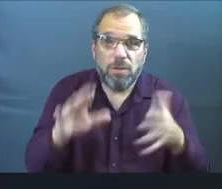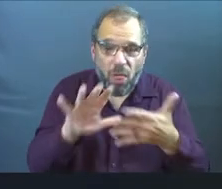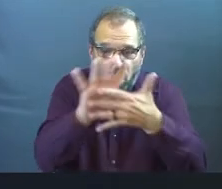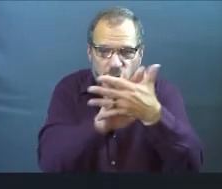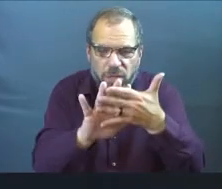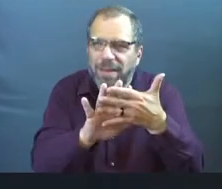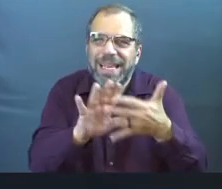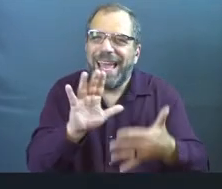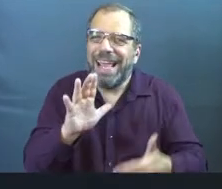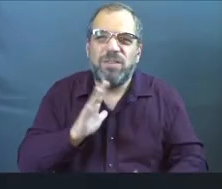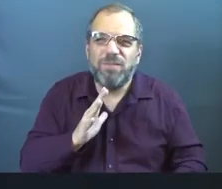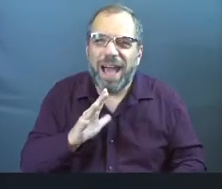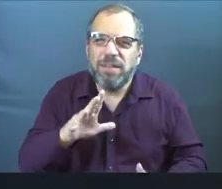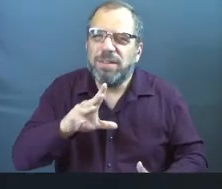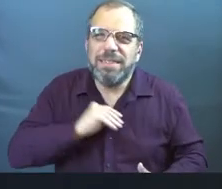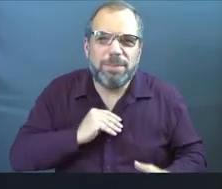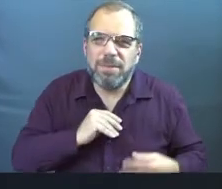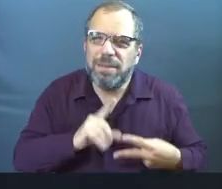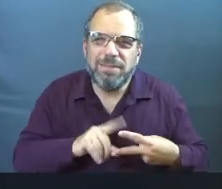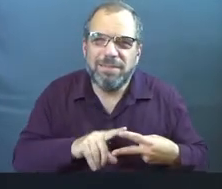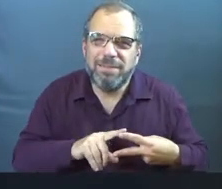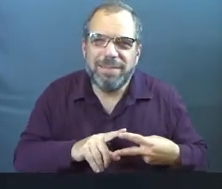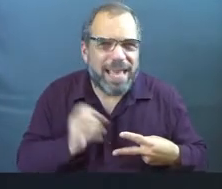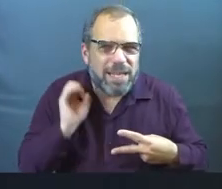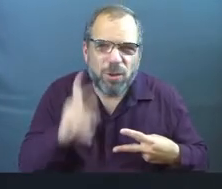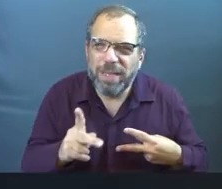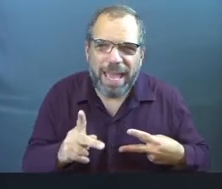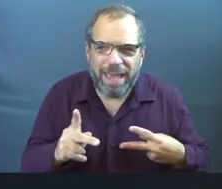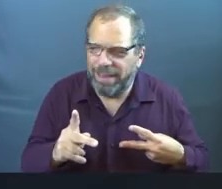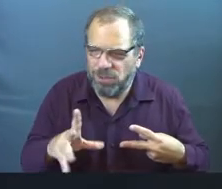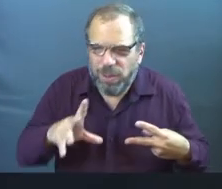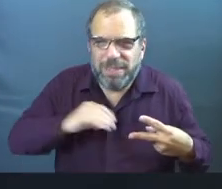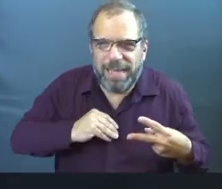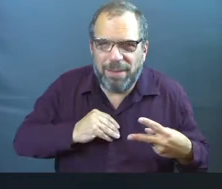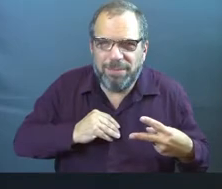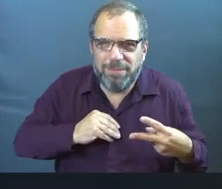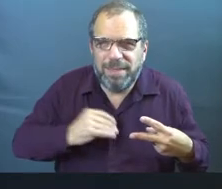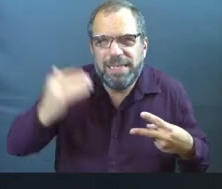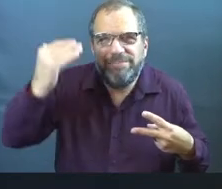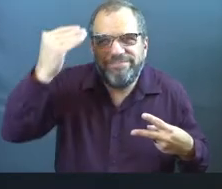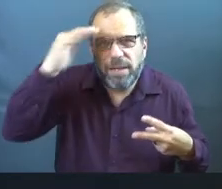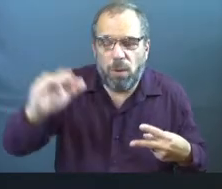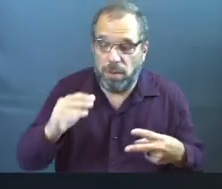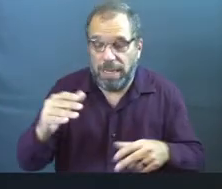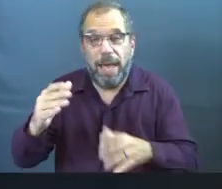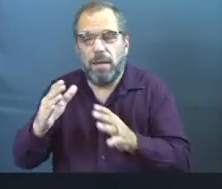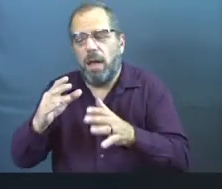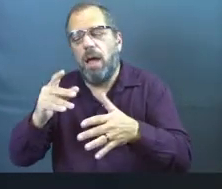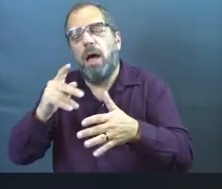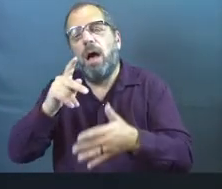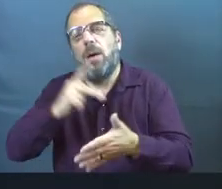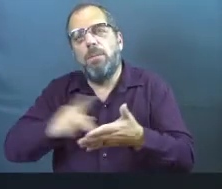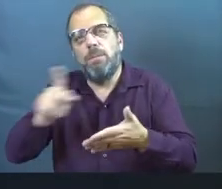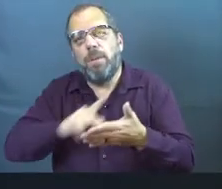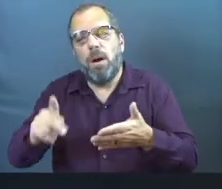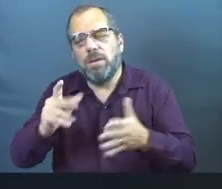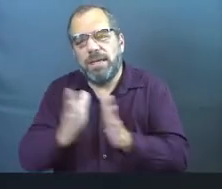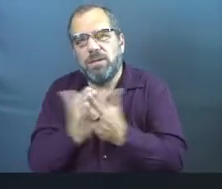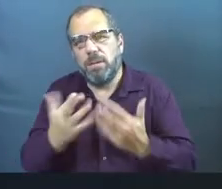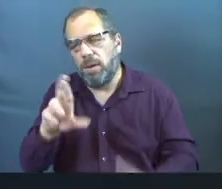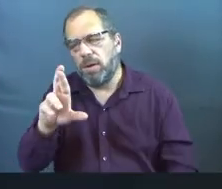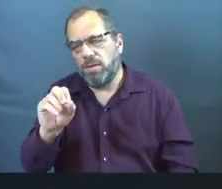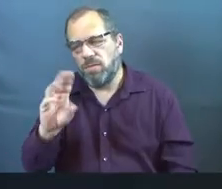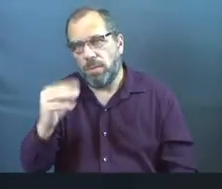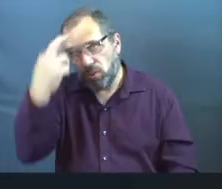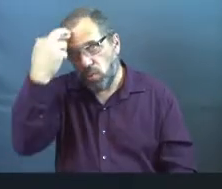unknown, and sometimes that's totally okay. Here's what Paul says in the book of Romans. He says, oh, how great